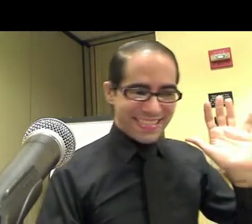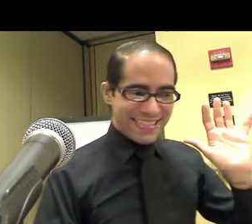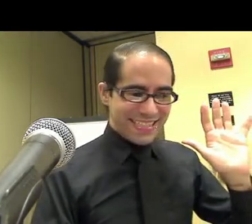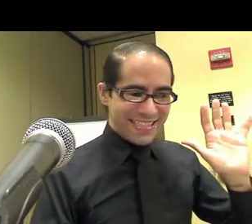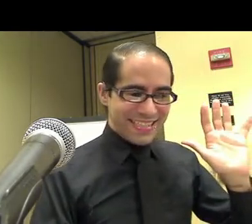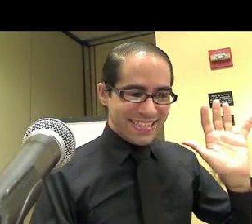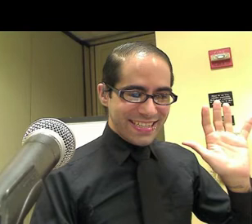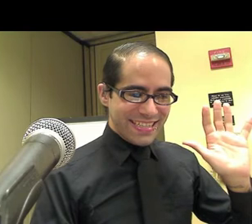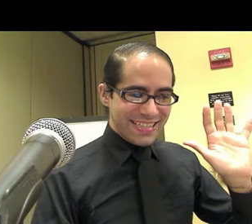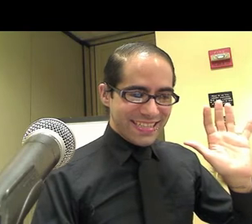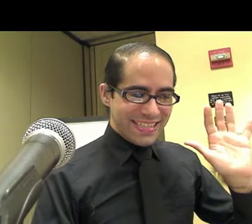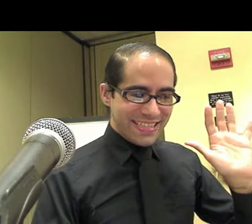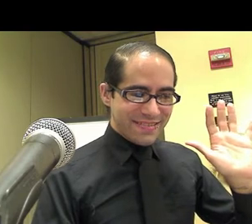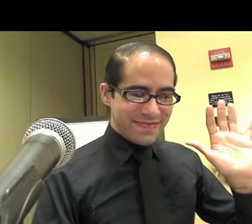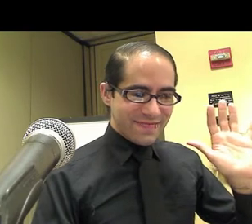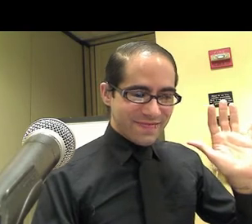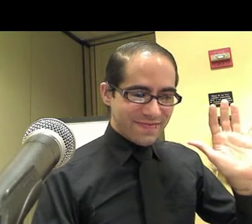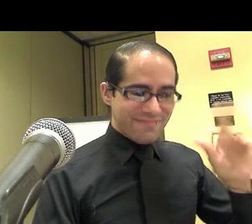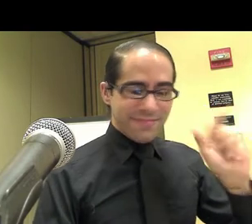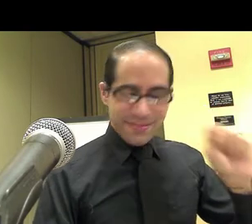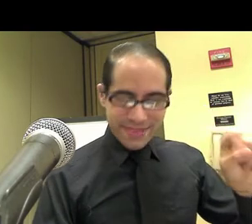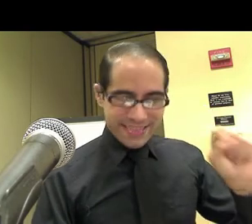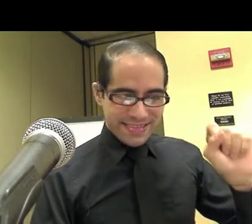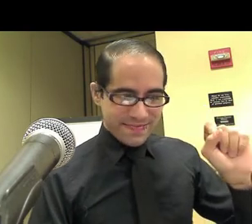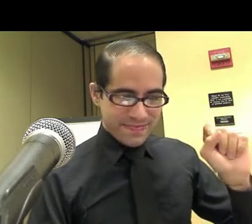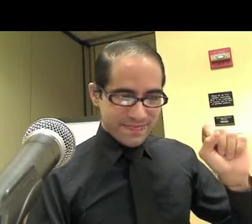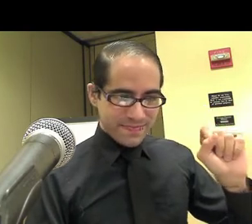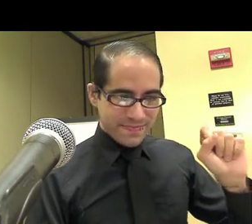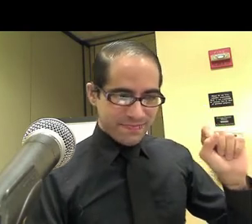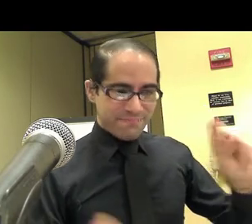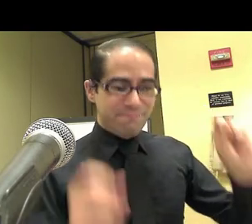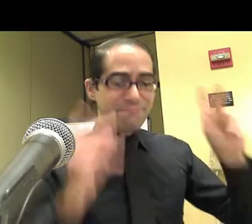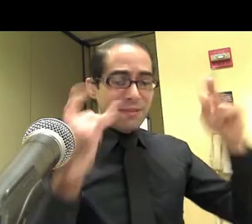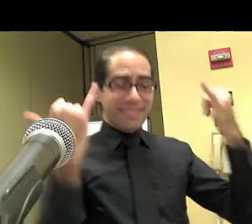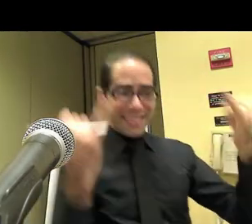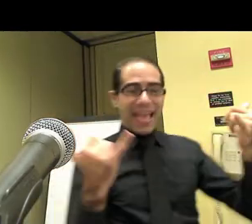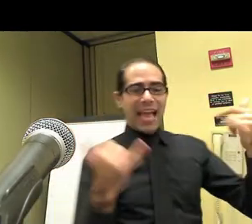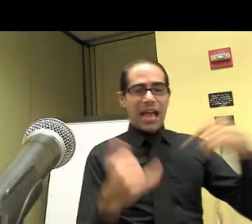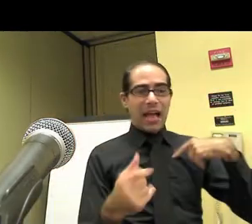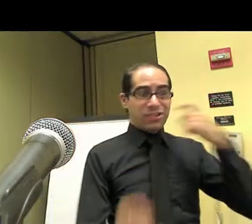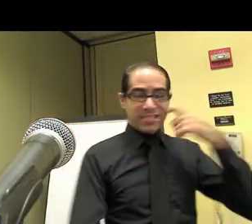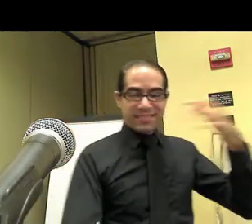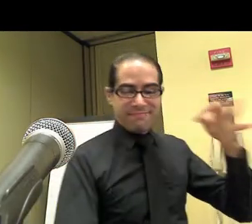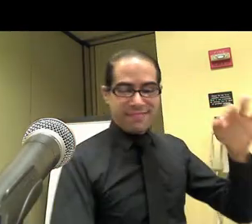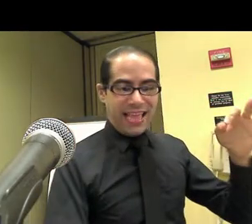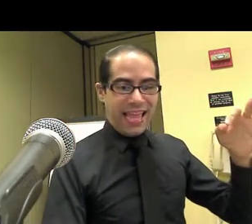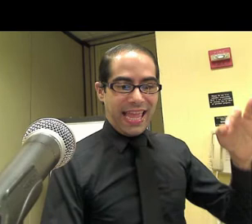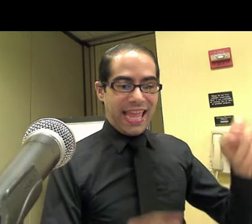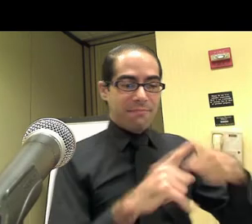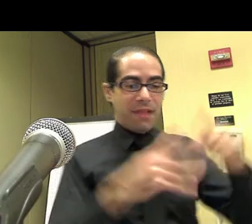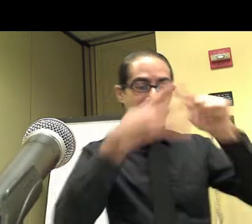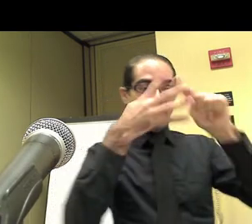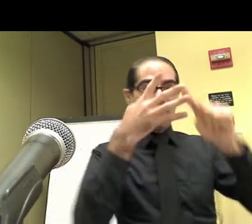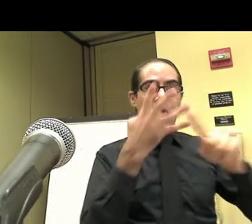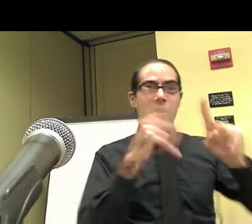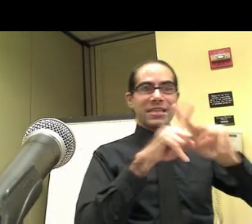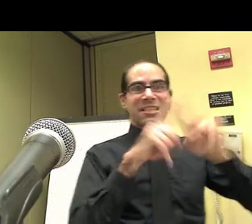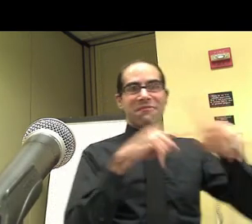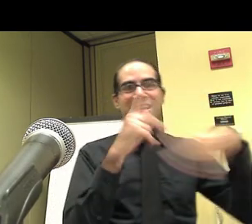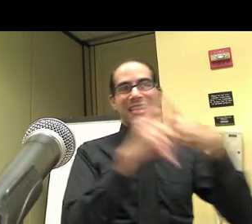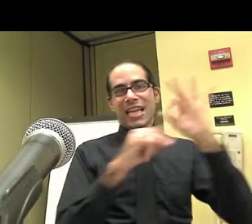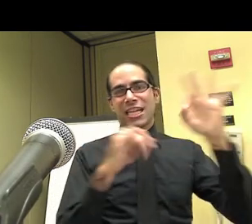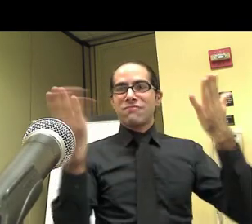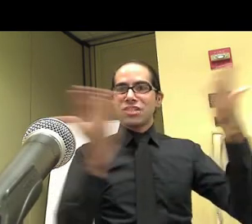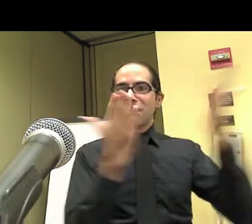Oh, well, that was too fast. One moment. Okay, now, picking up from where I left off